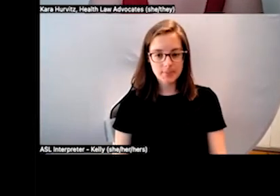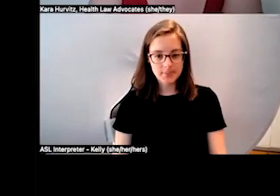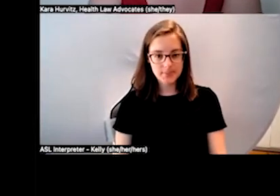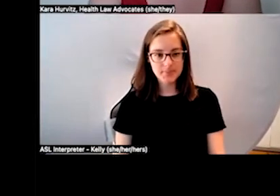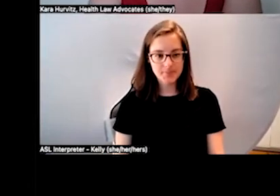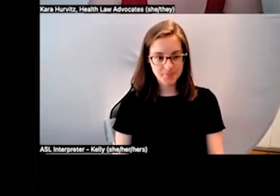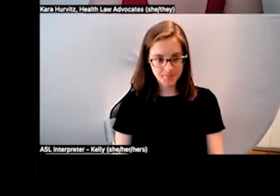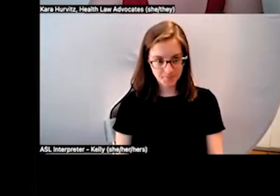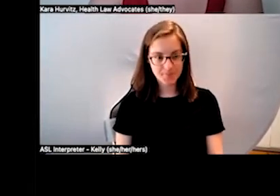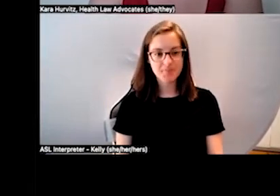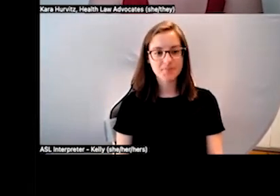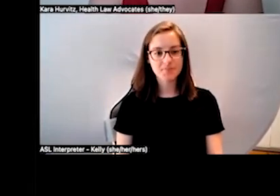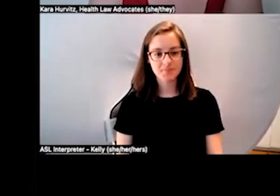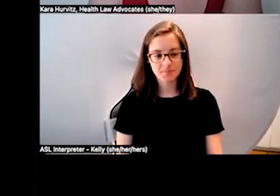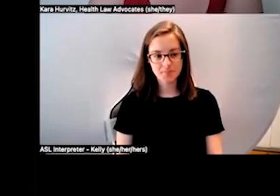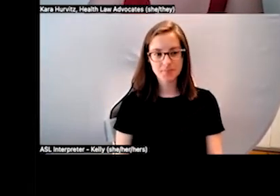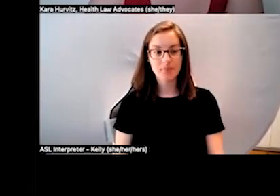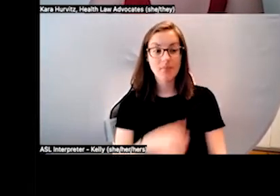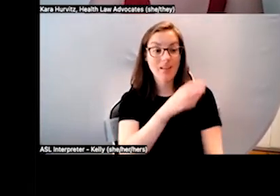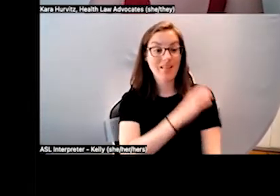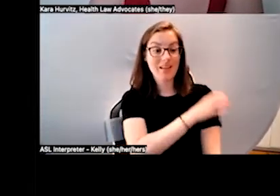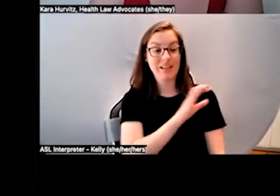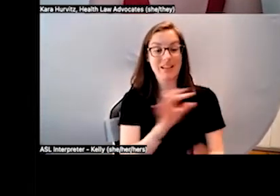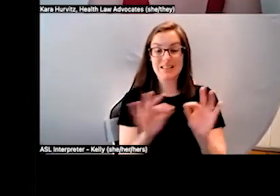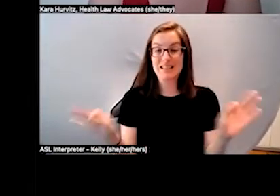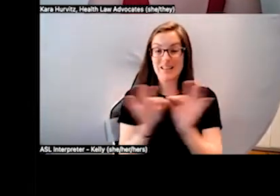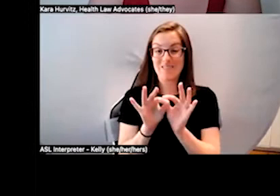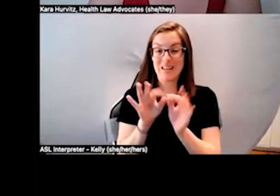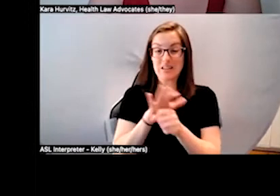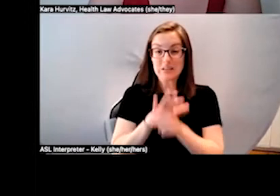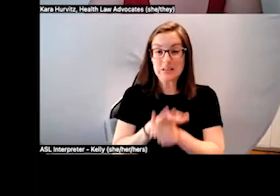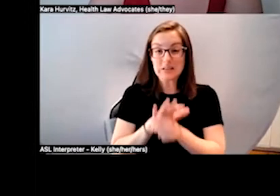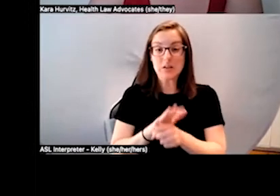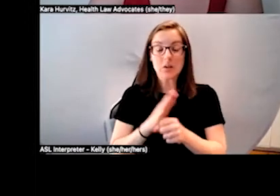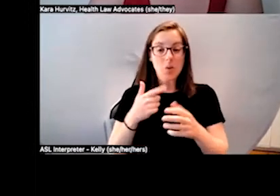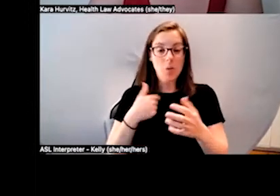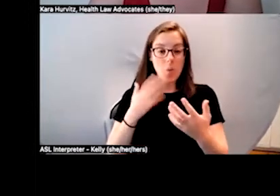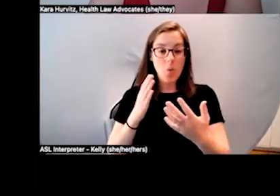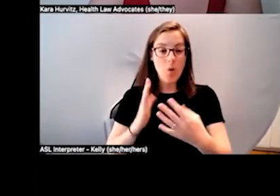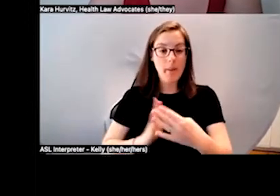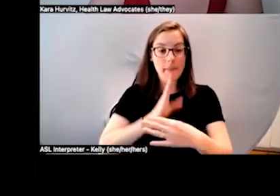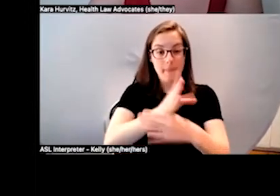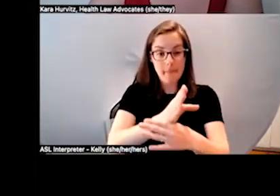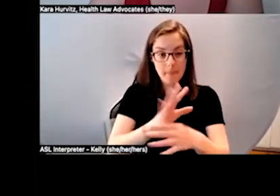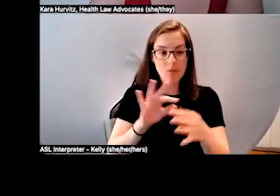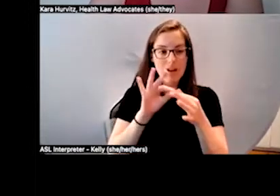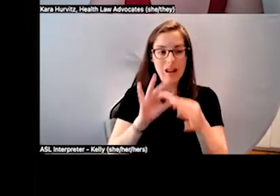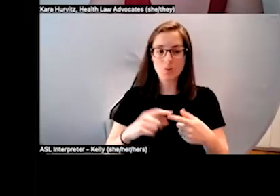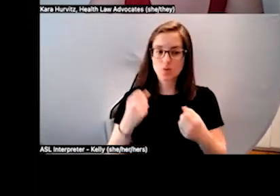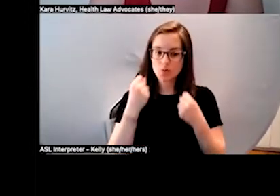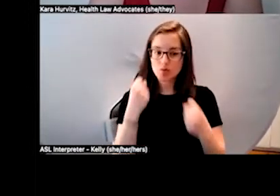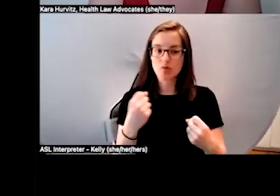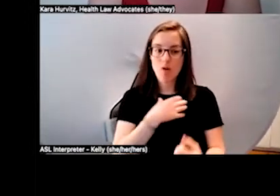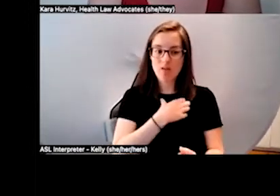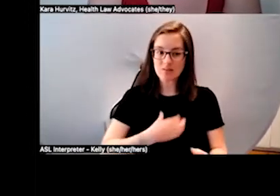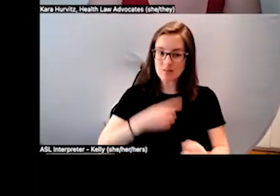in the DSM-5 as clinically significant distress or impairment related to a strong desire to